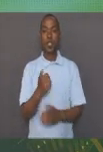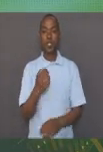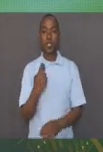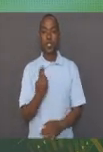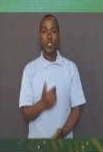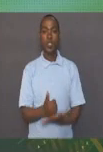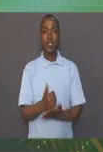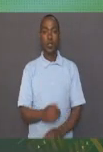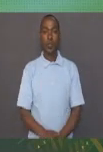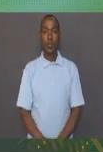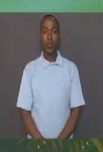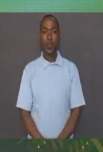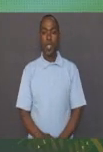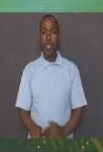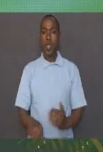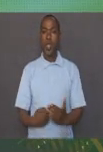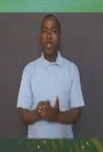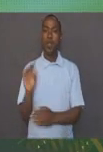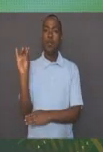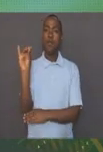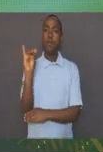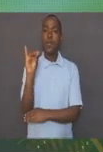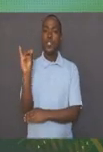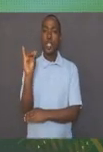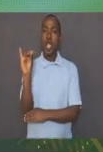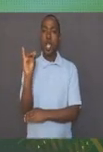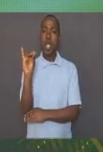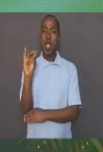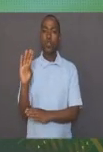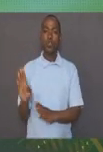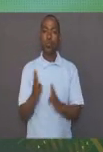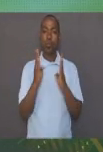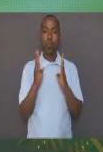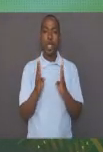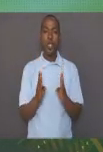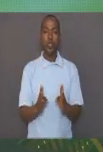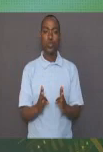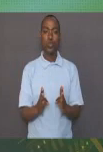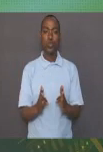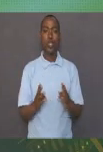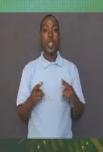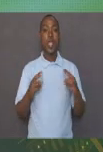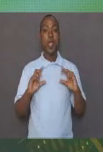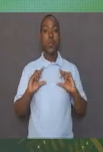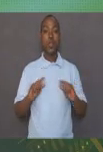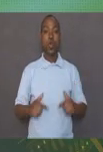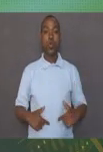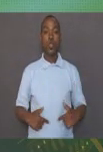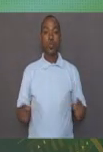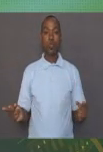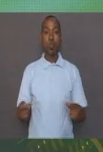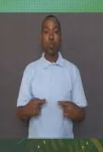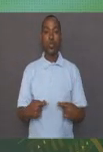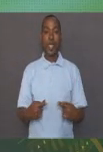In the area of forestry, biologists work in rehabilitating,